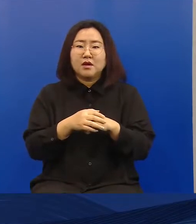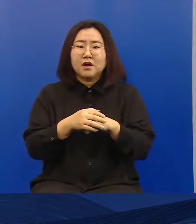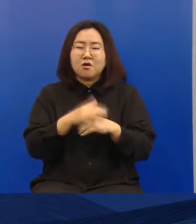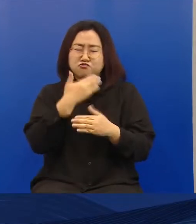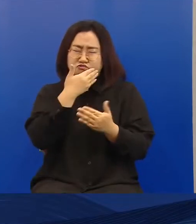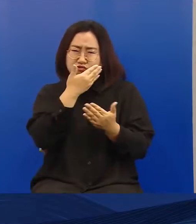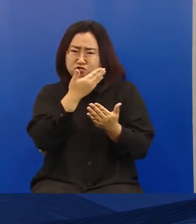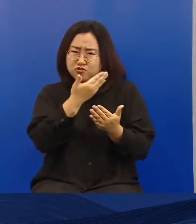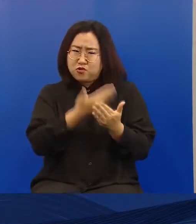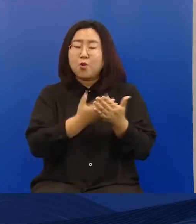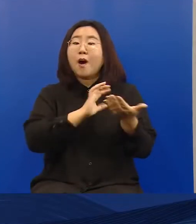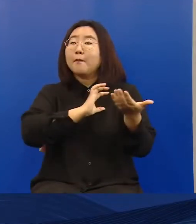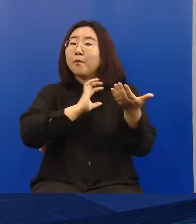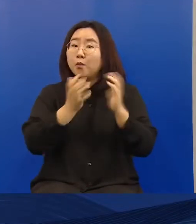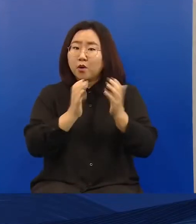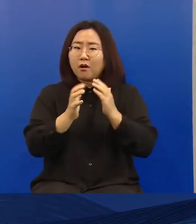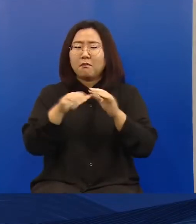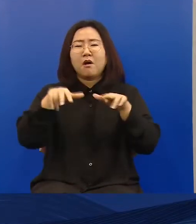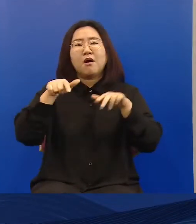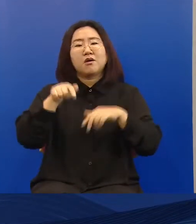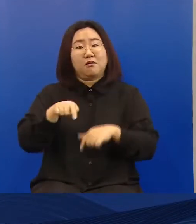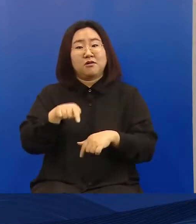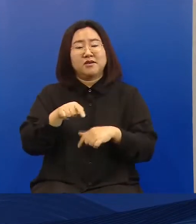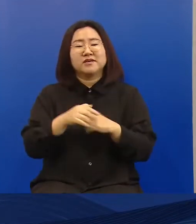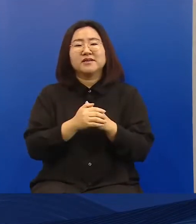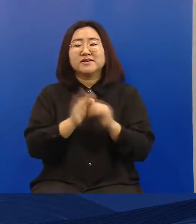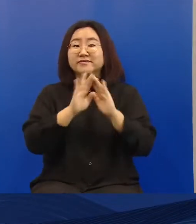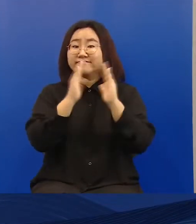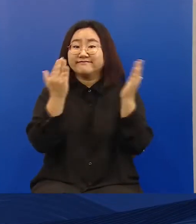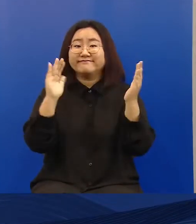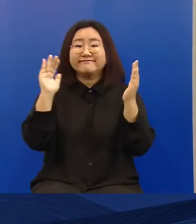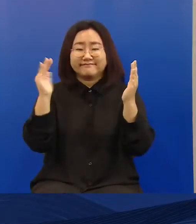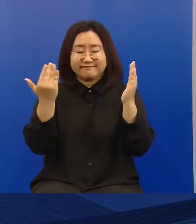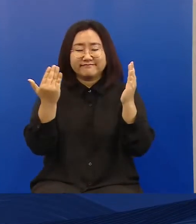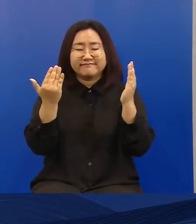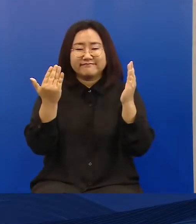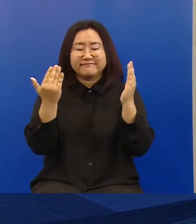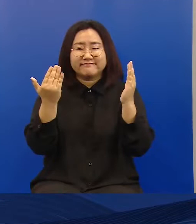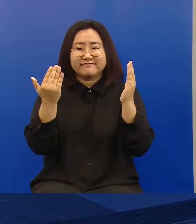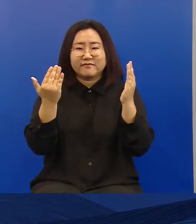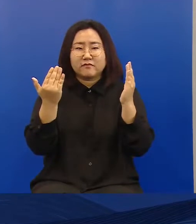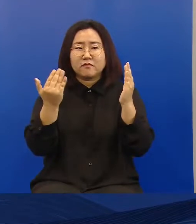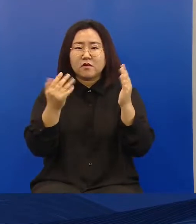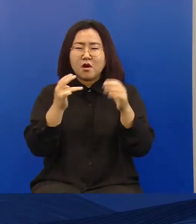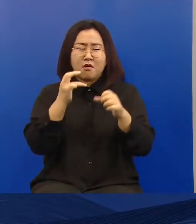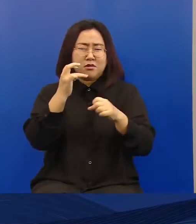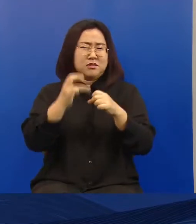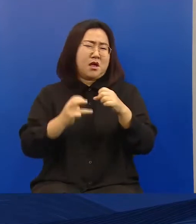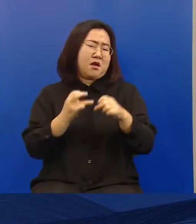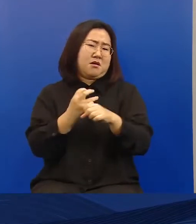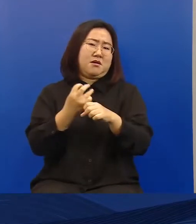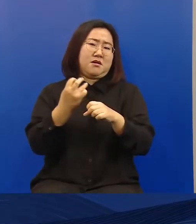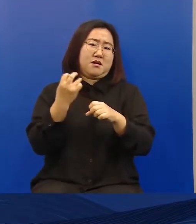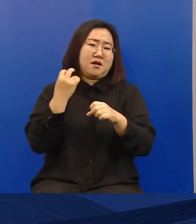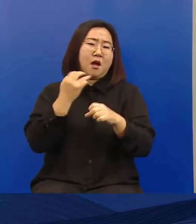So against this backdrop, this forum is, I believe, is very timely and important.